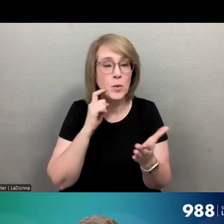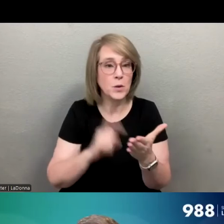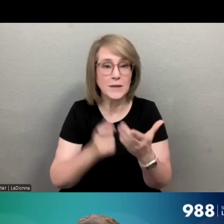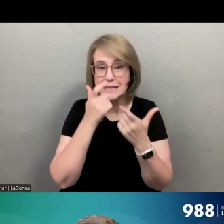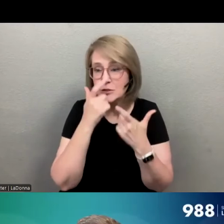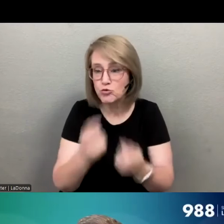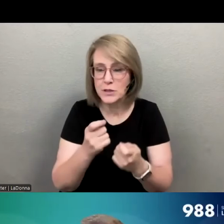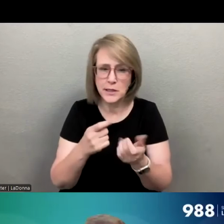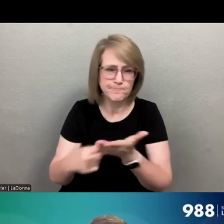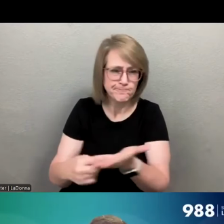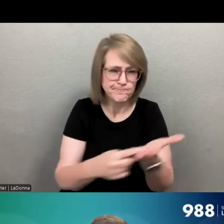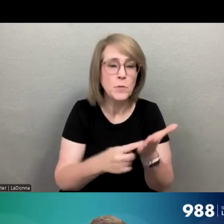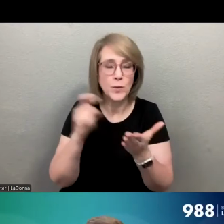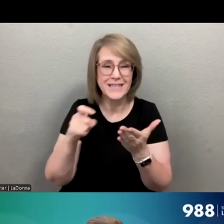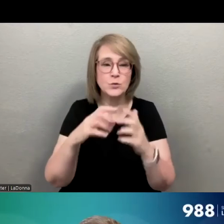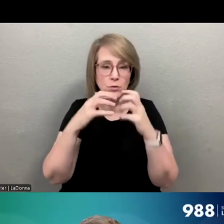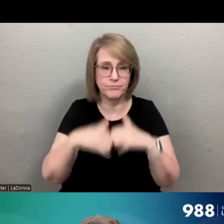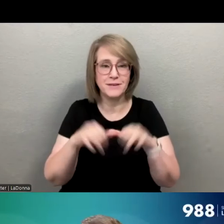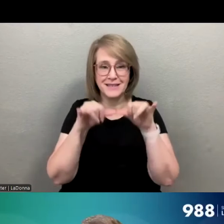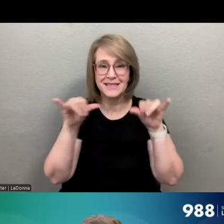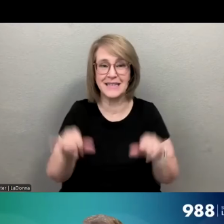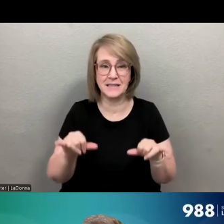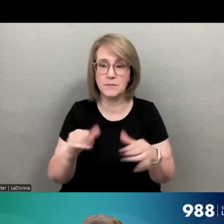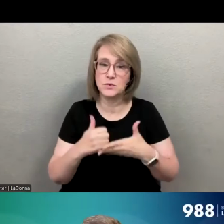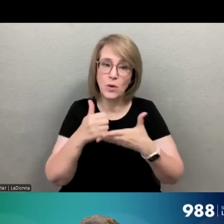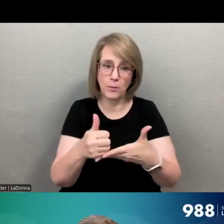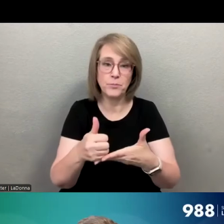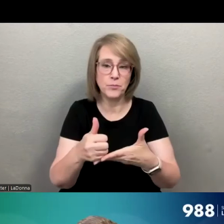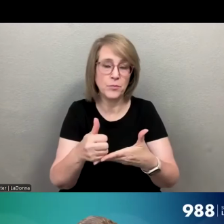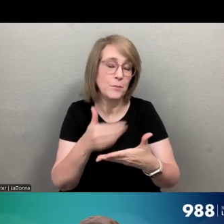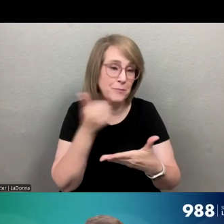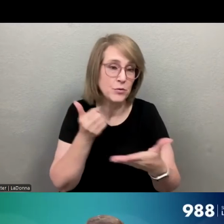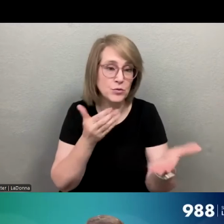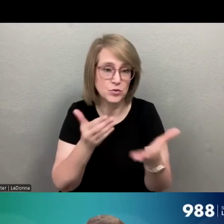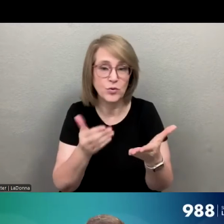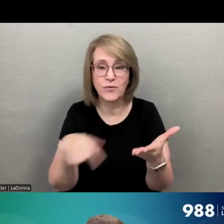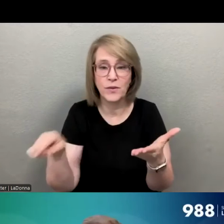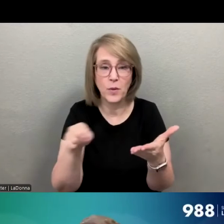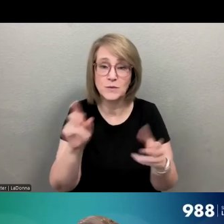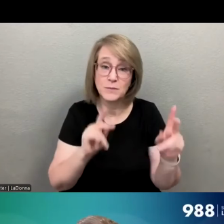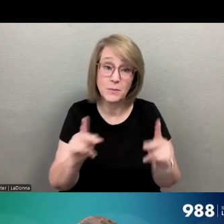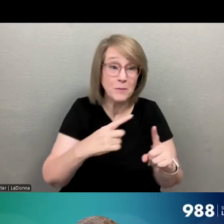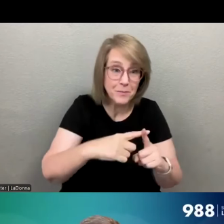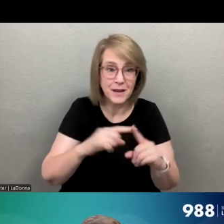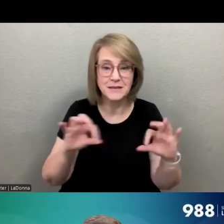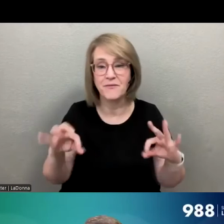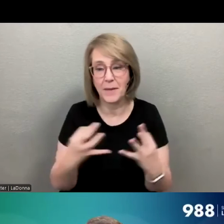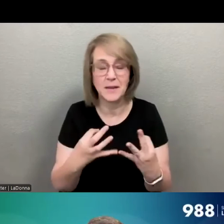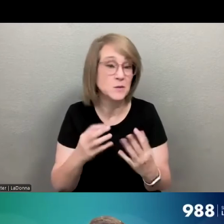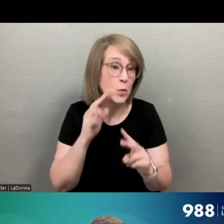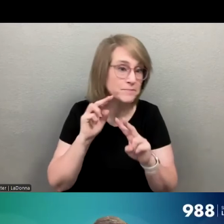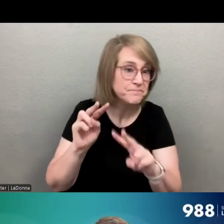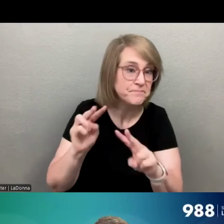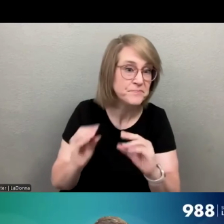for breaking down silos to better serve these individuals and their families. So more to come there.